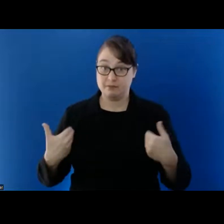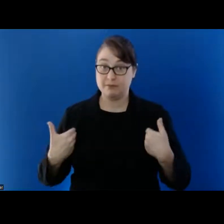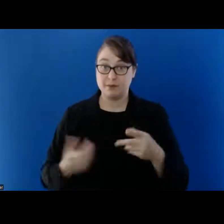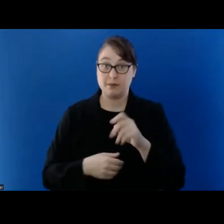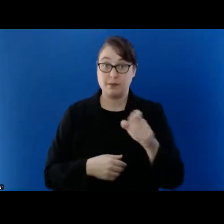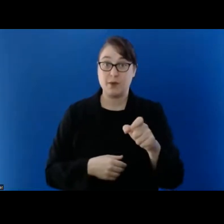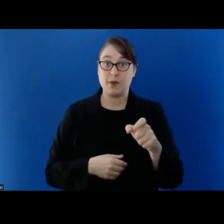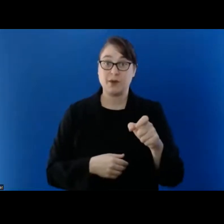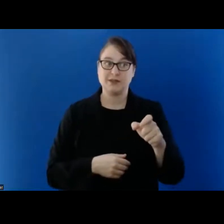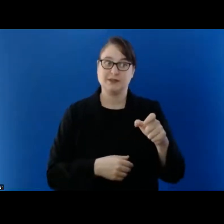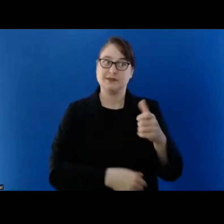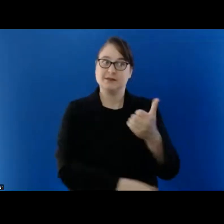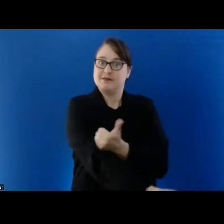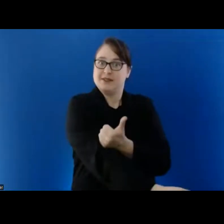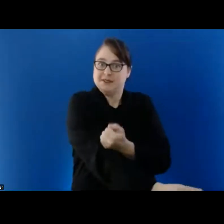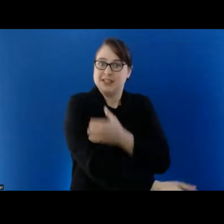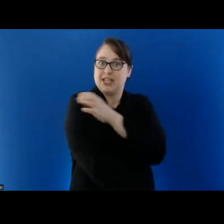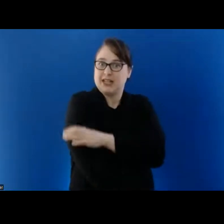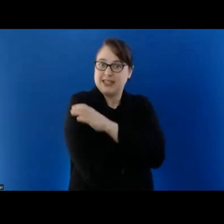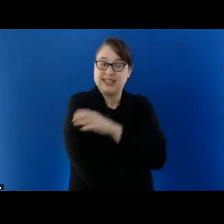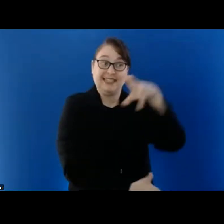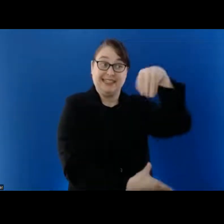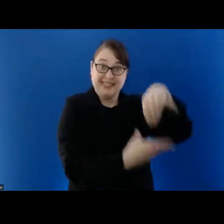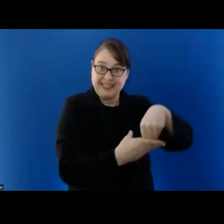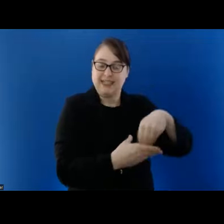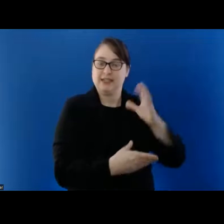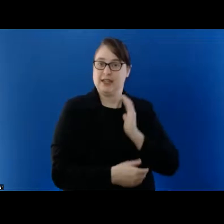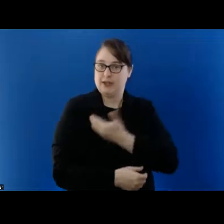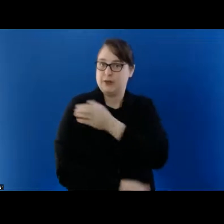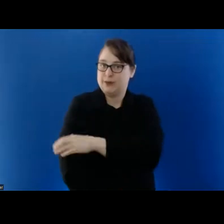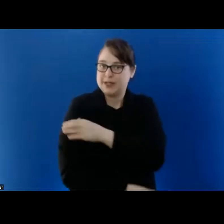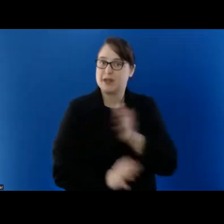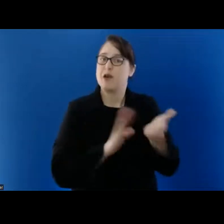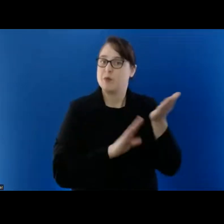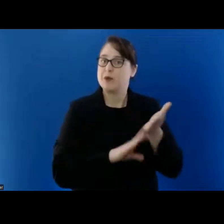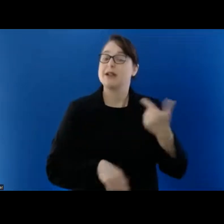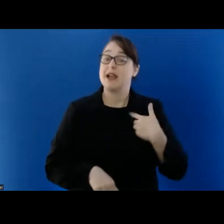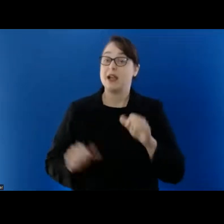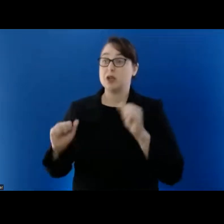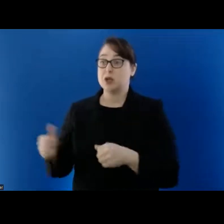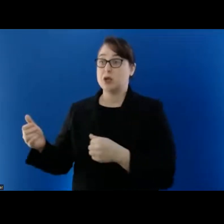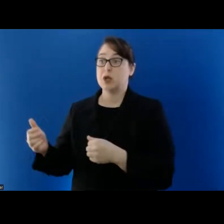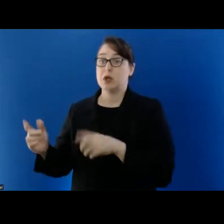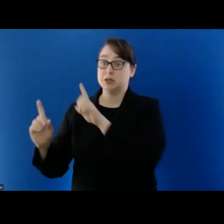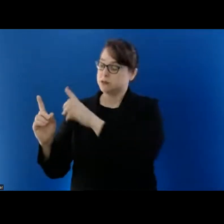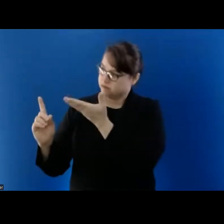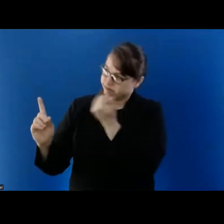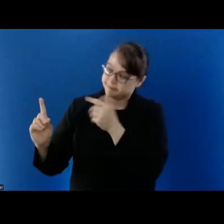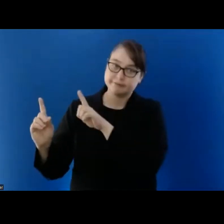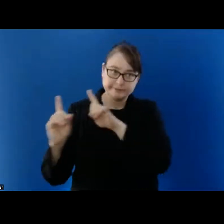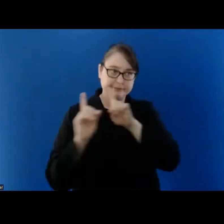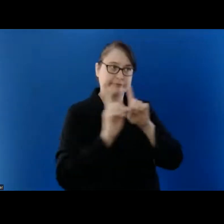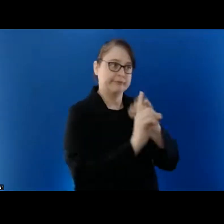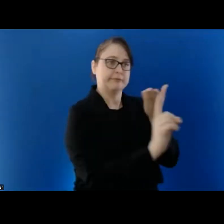vaccine clinic in the clinic at that time in operation, I was able to bring the guy directly to the nurses, where